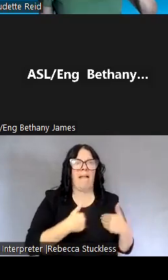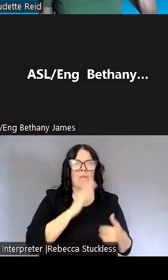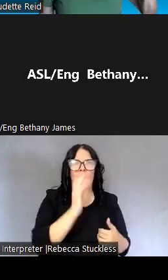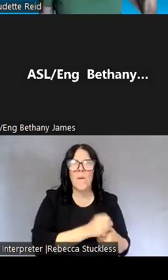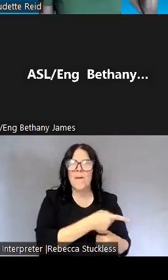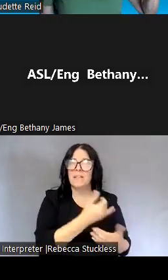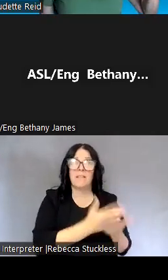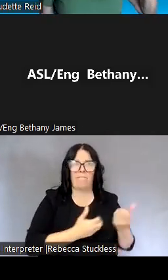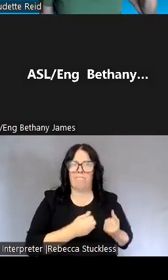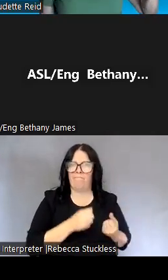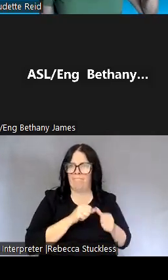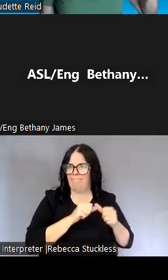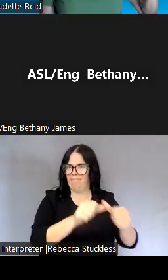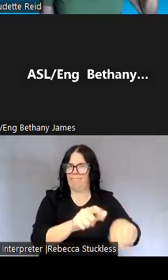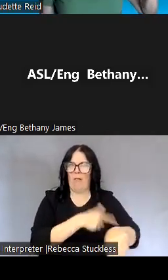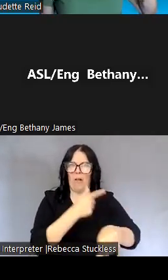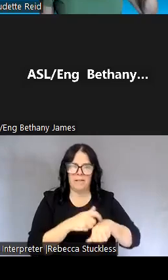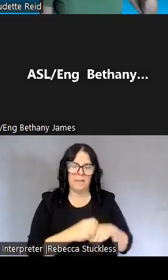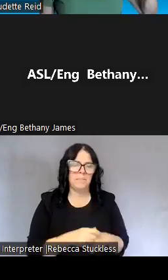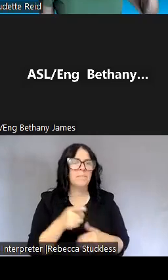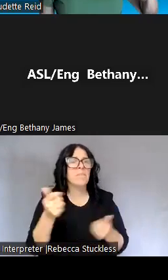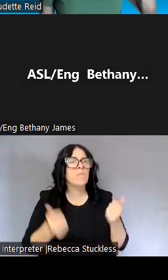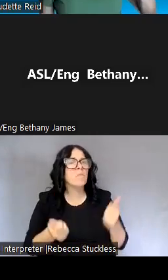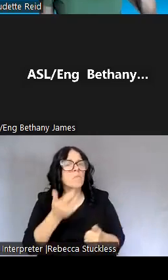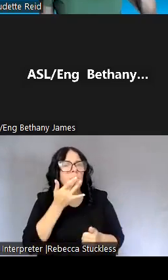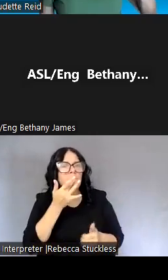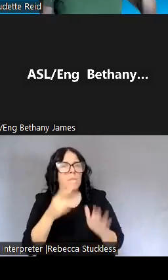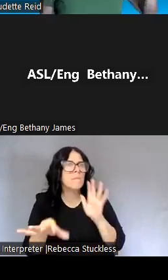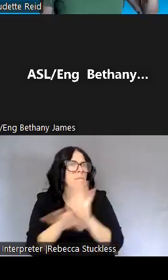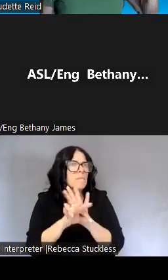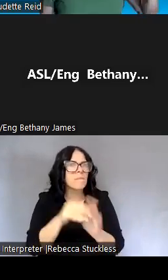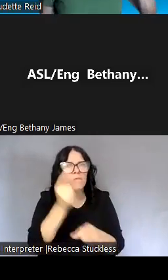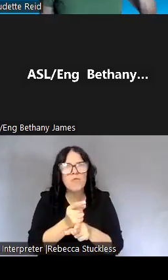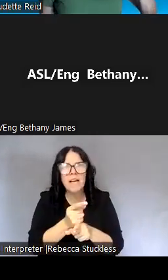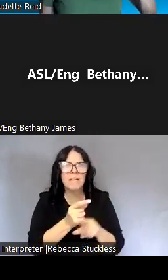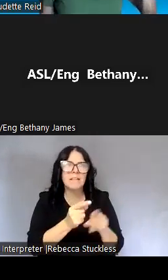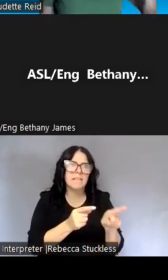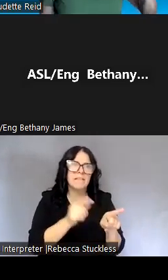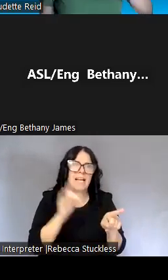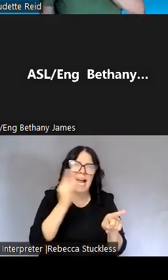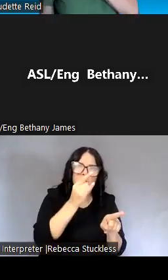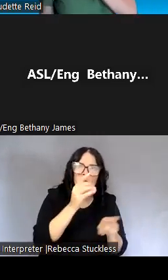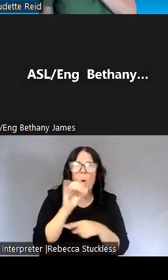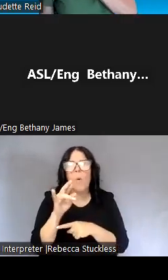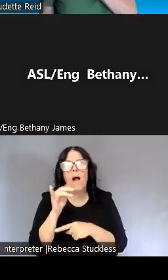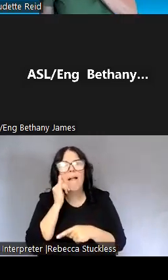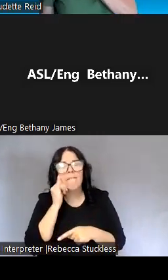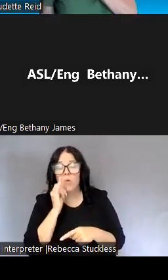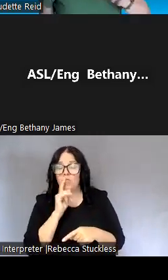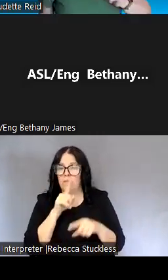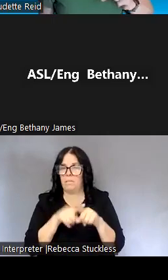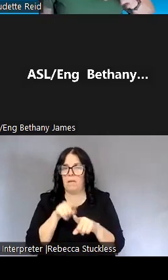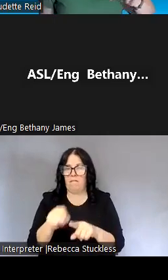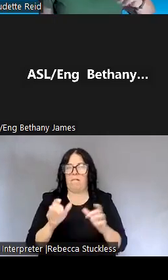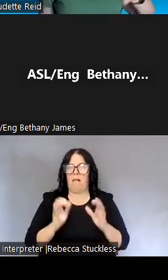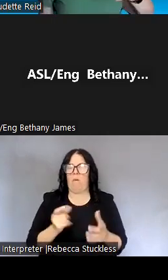So what's the right one to choose? As far as your client, it's going to make a difference what it is that your